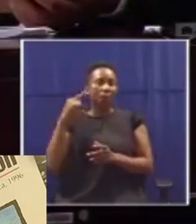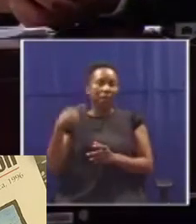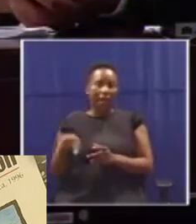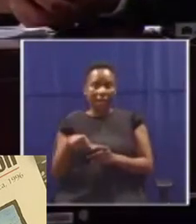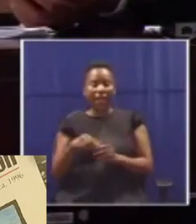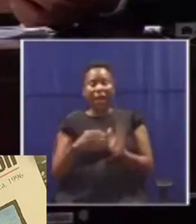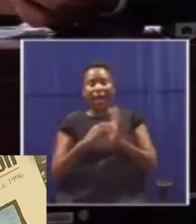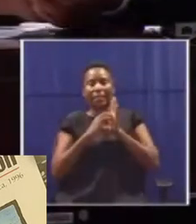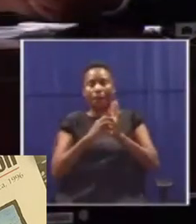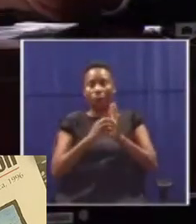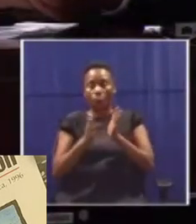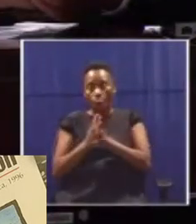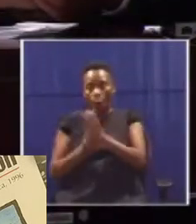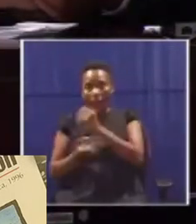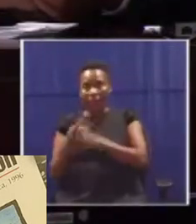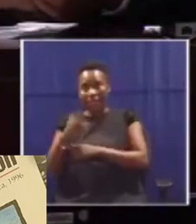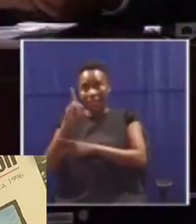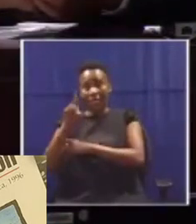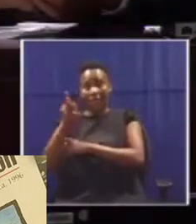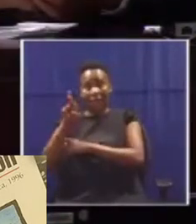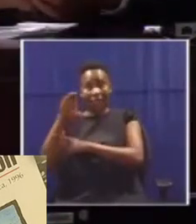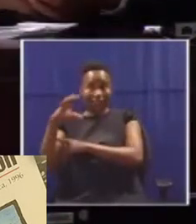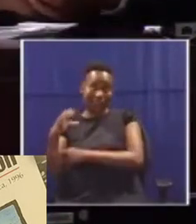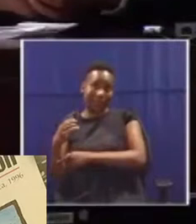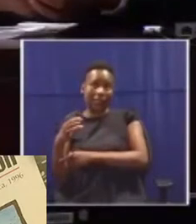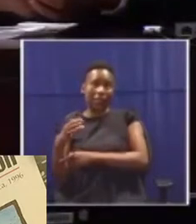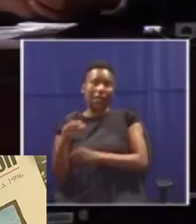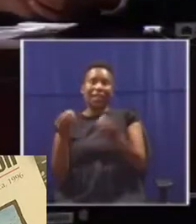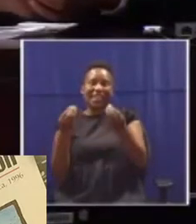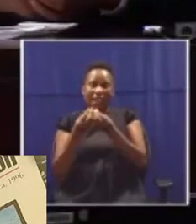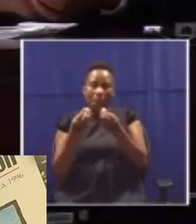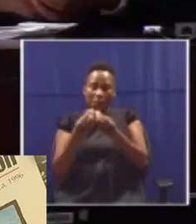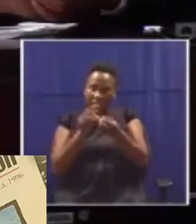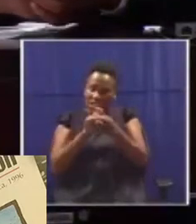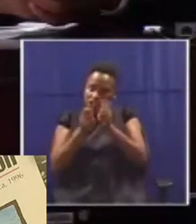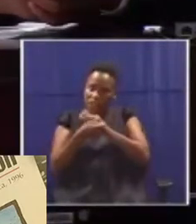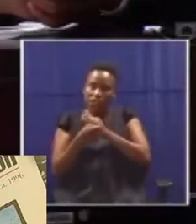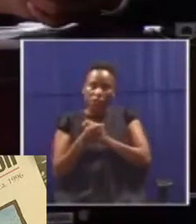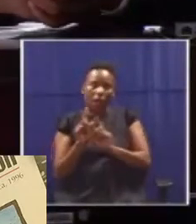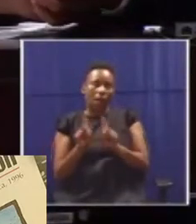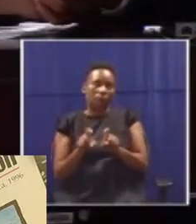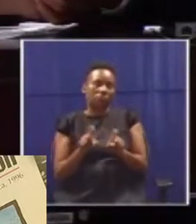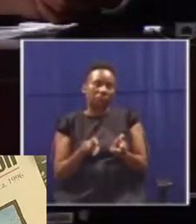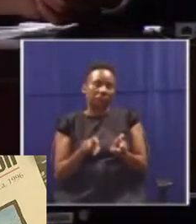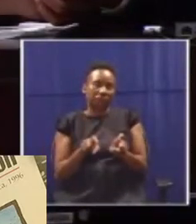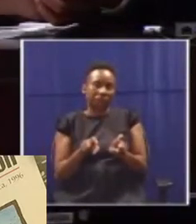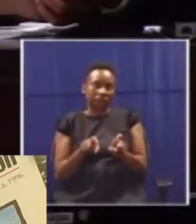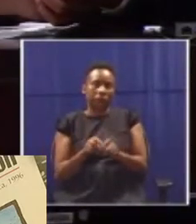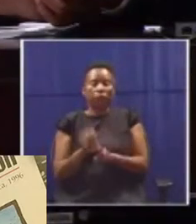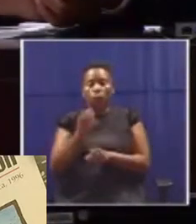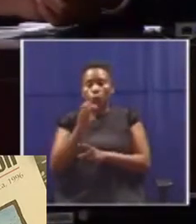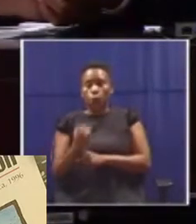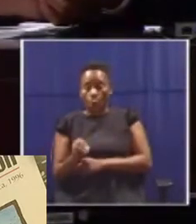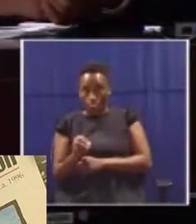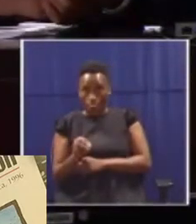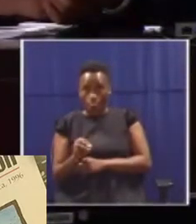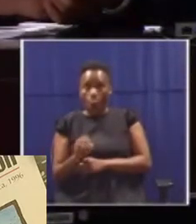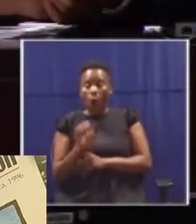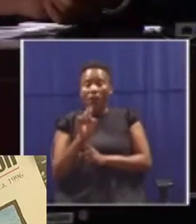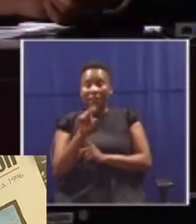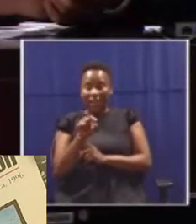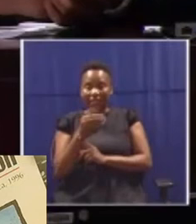in the DRC and elsewhere. Something has to change. So it is with the